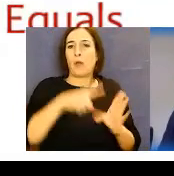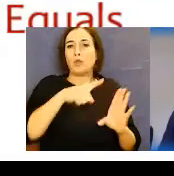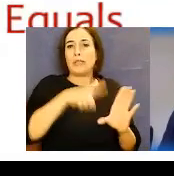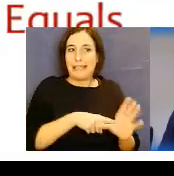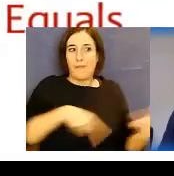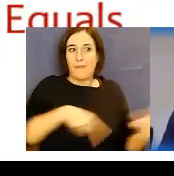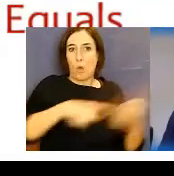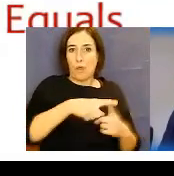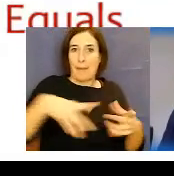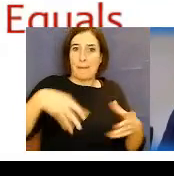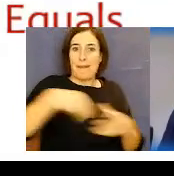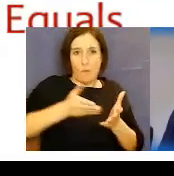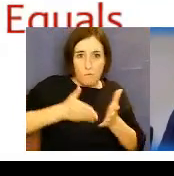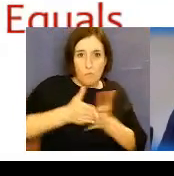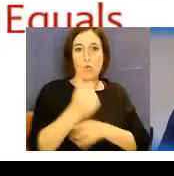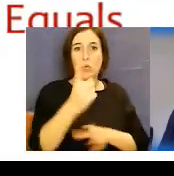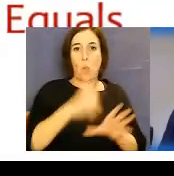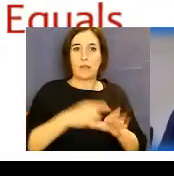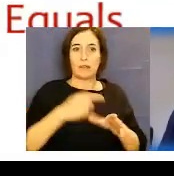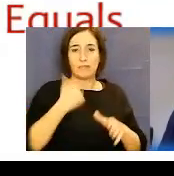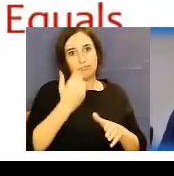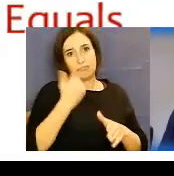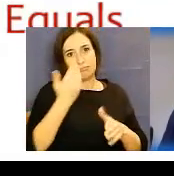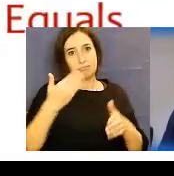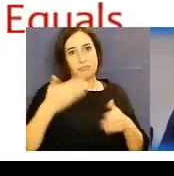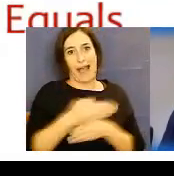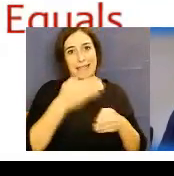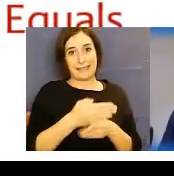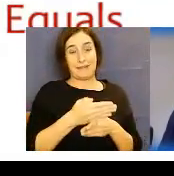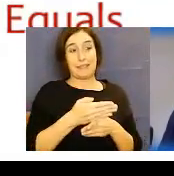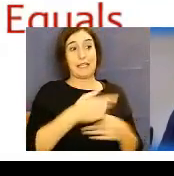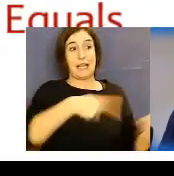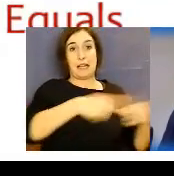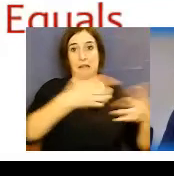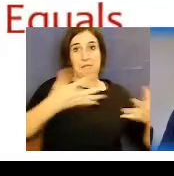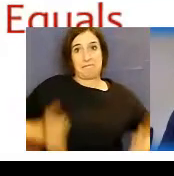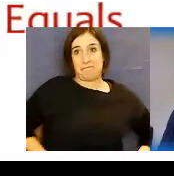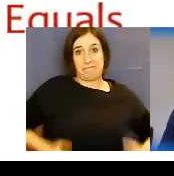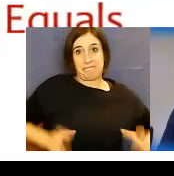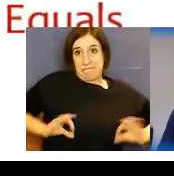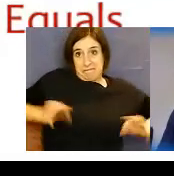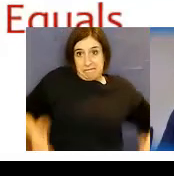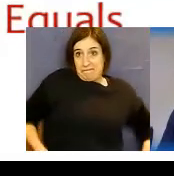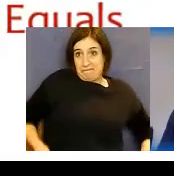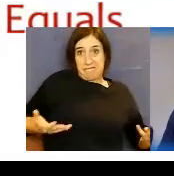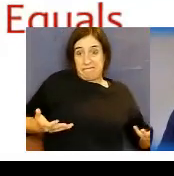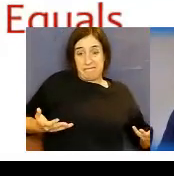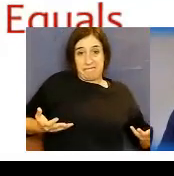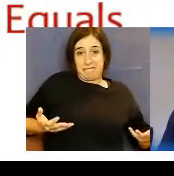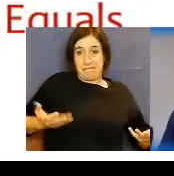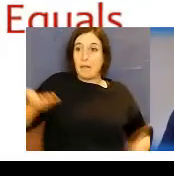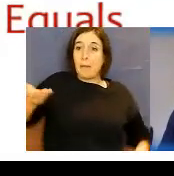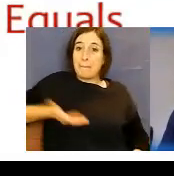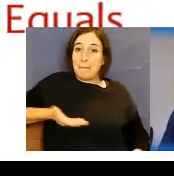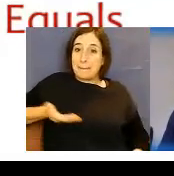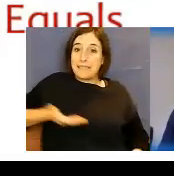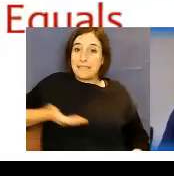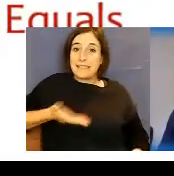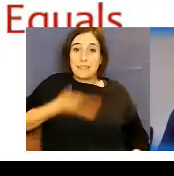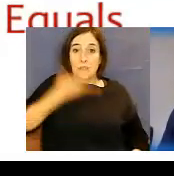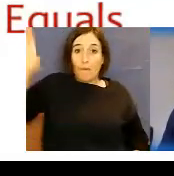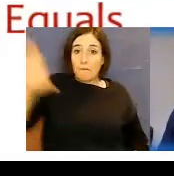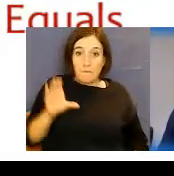throughout the whole 12 months. And we really, really suffered, you know, the lack of funding from businesses, you know, reduced by 50% in the